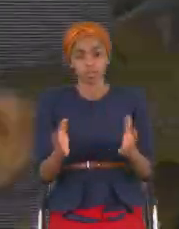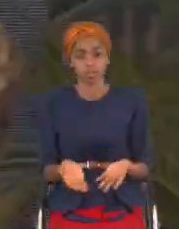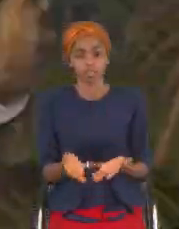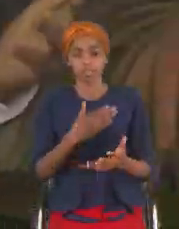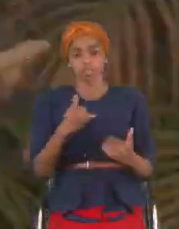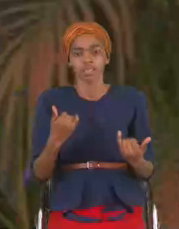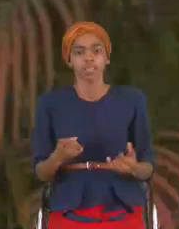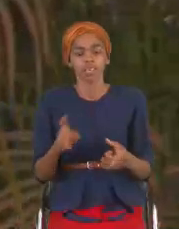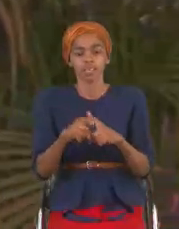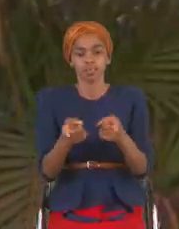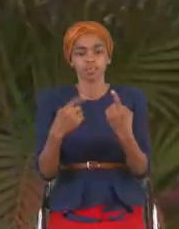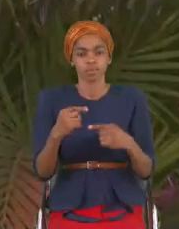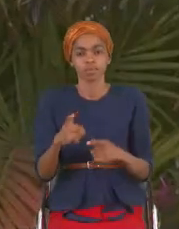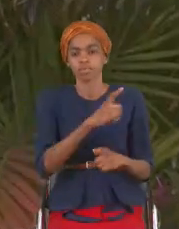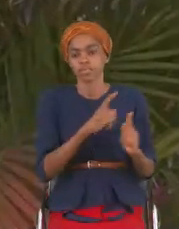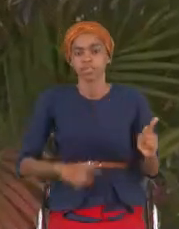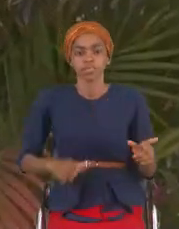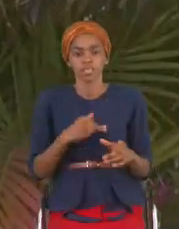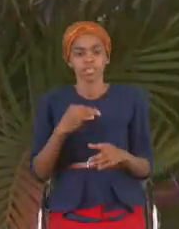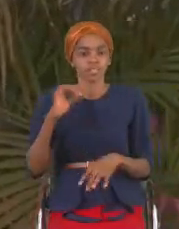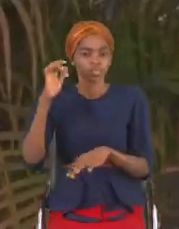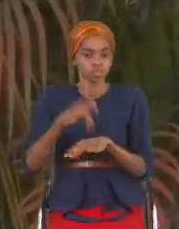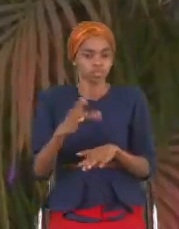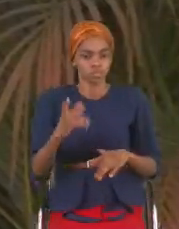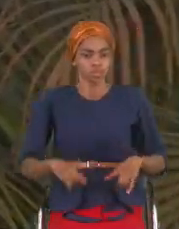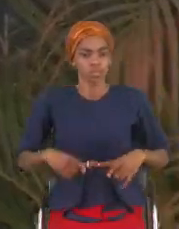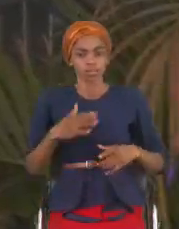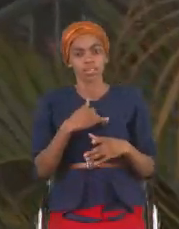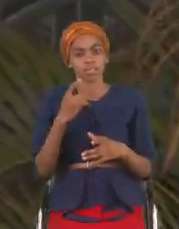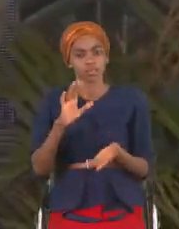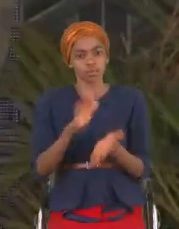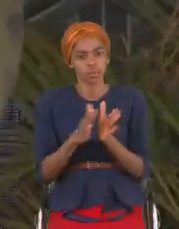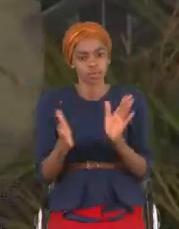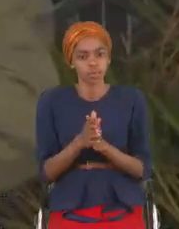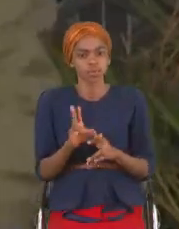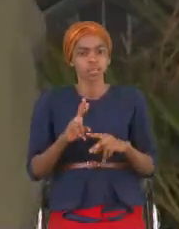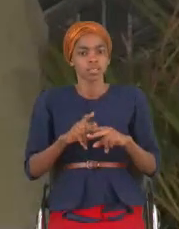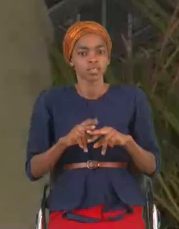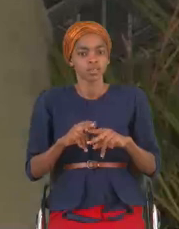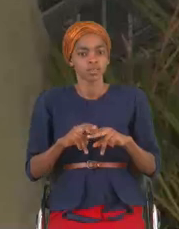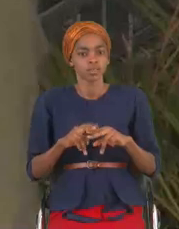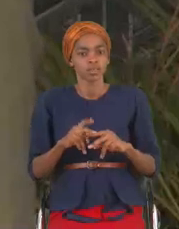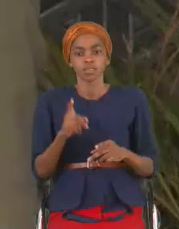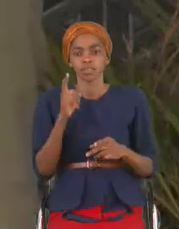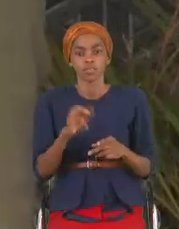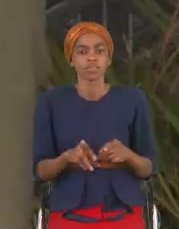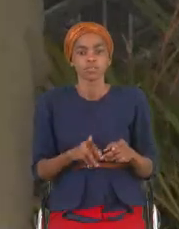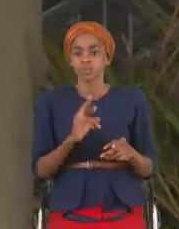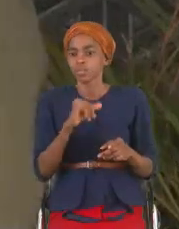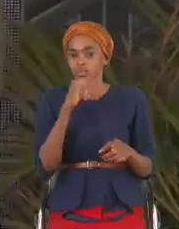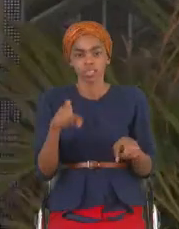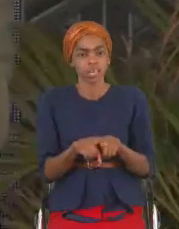and the Lord turns your life around, you become salt. You're no more as corrupt as you